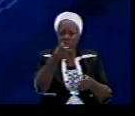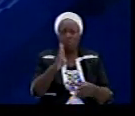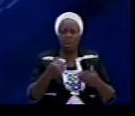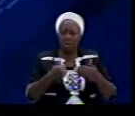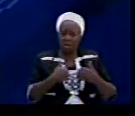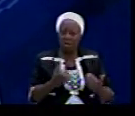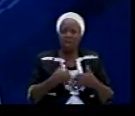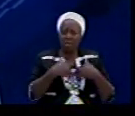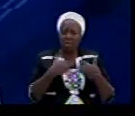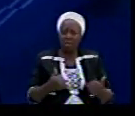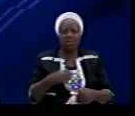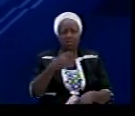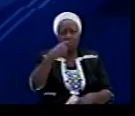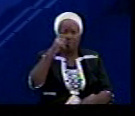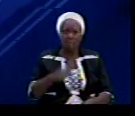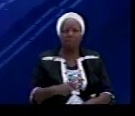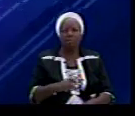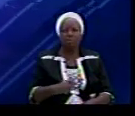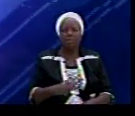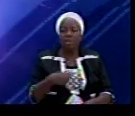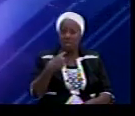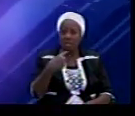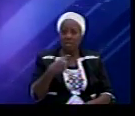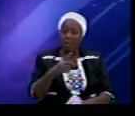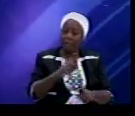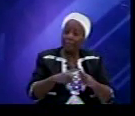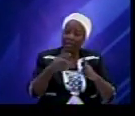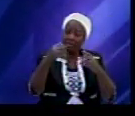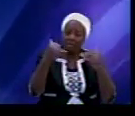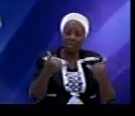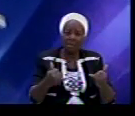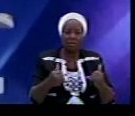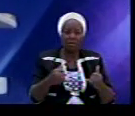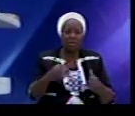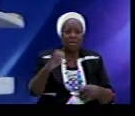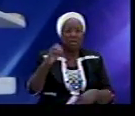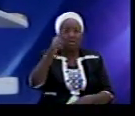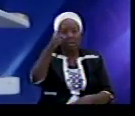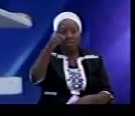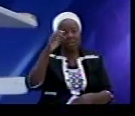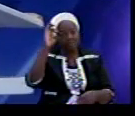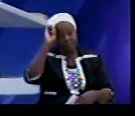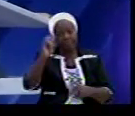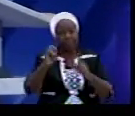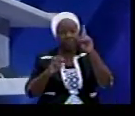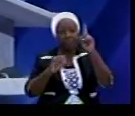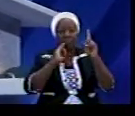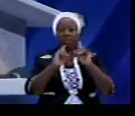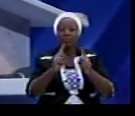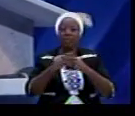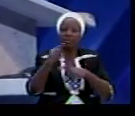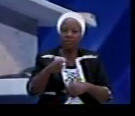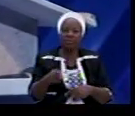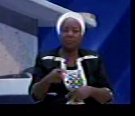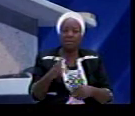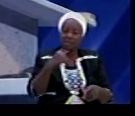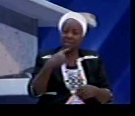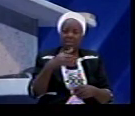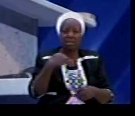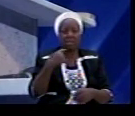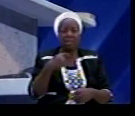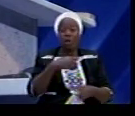He says, but now. He's talking to you. He said, all that time of